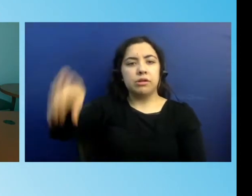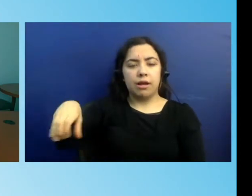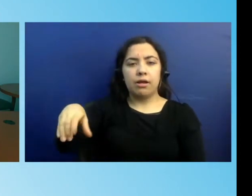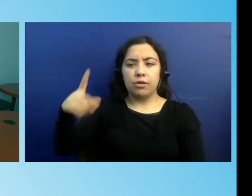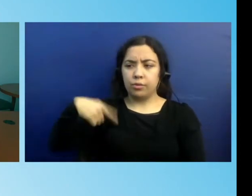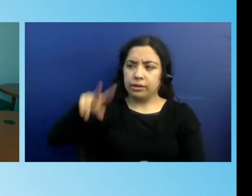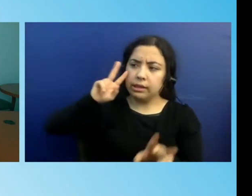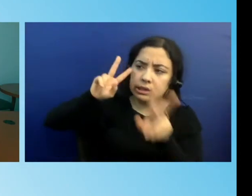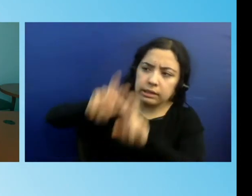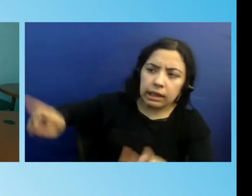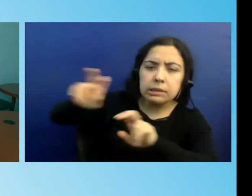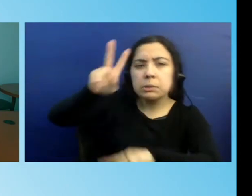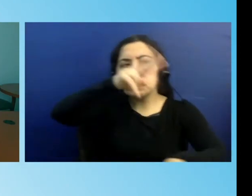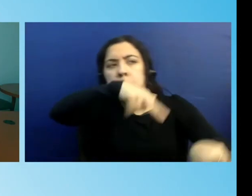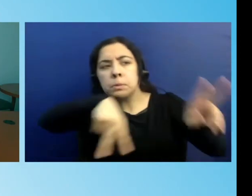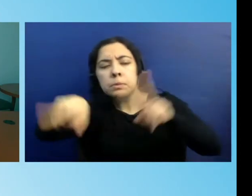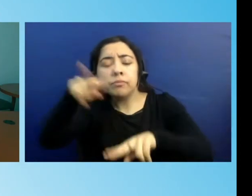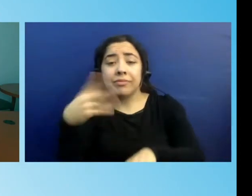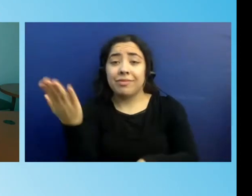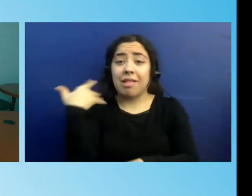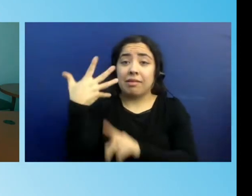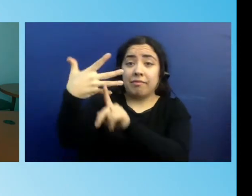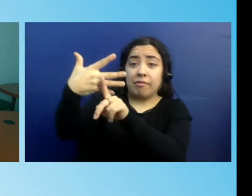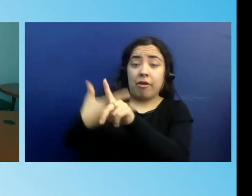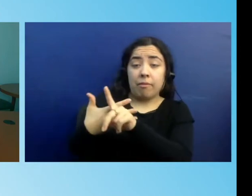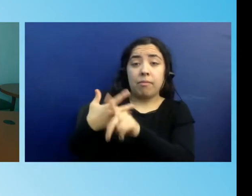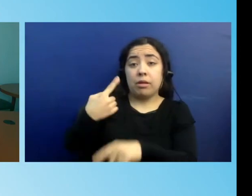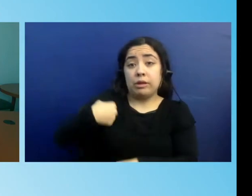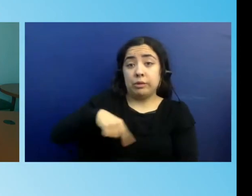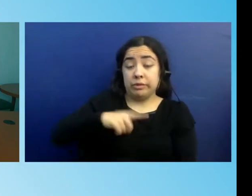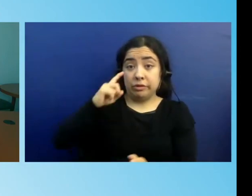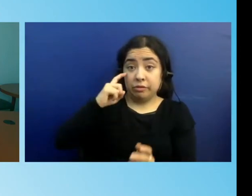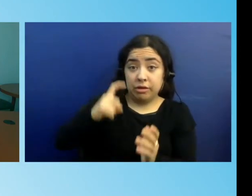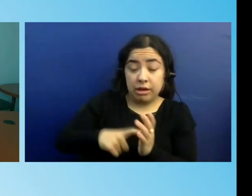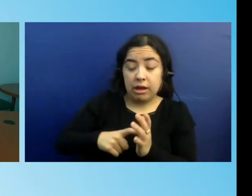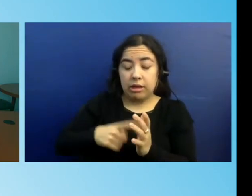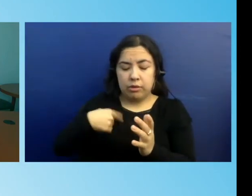with the often unacknowledged or forgotten history